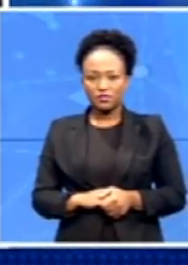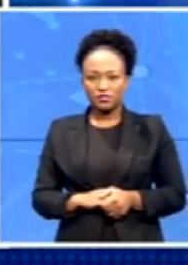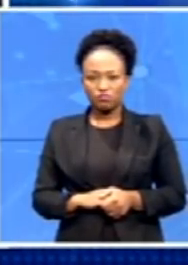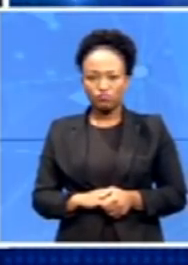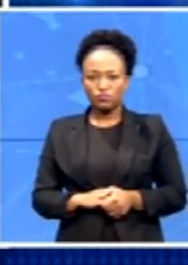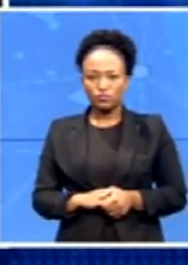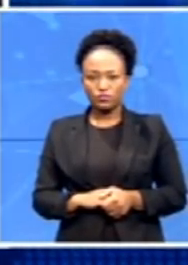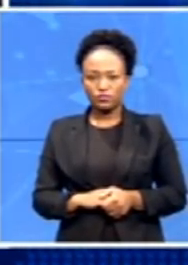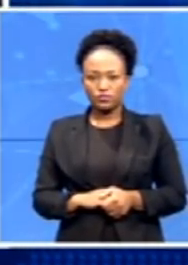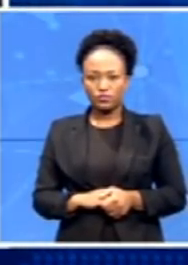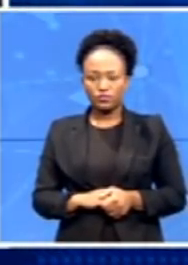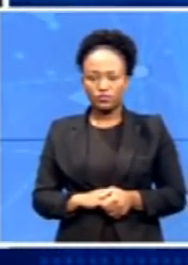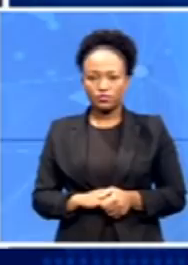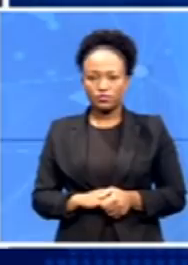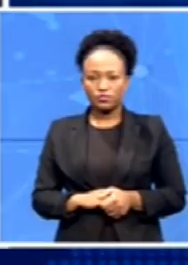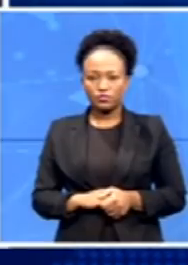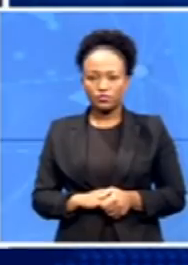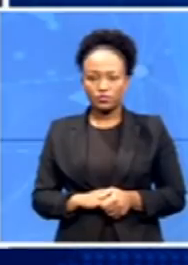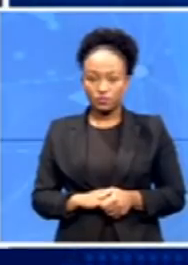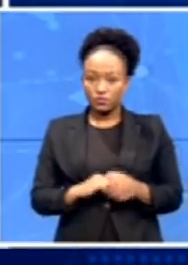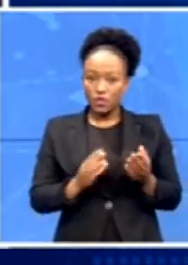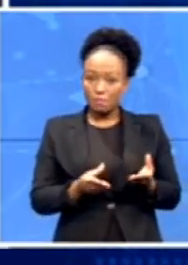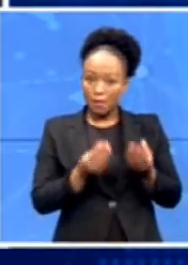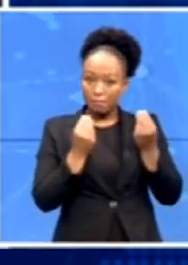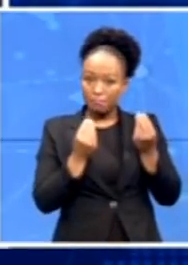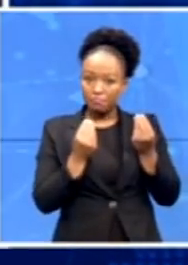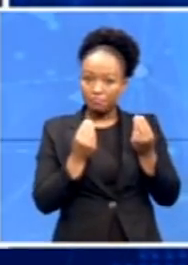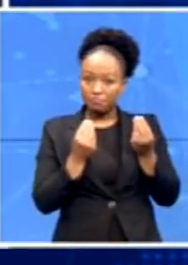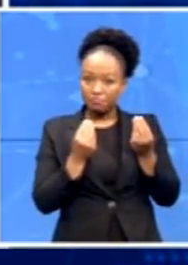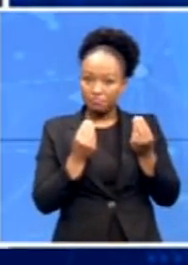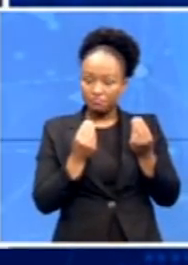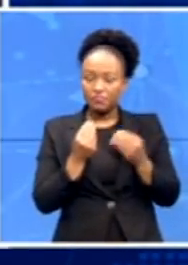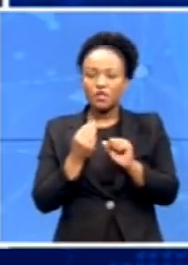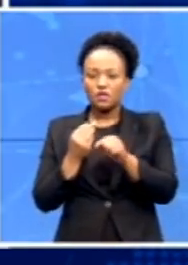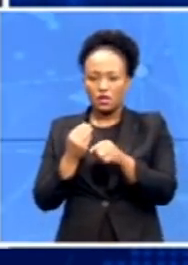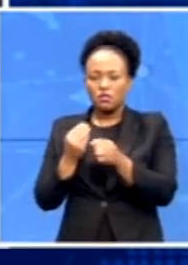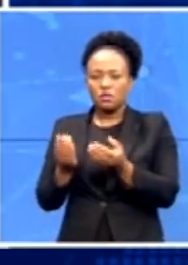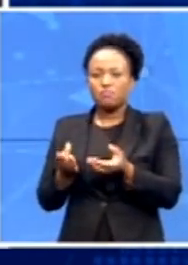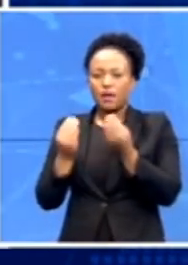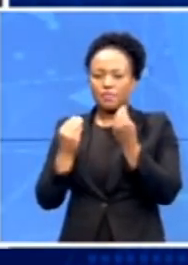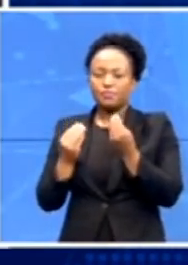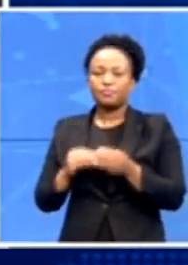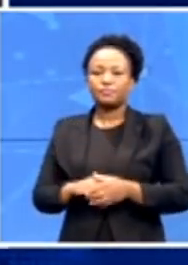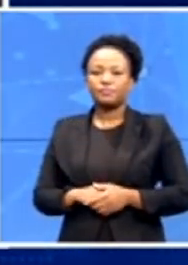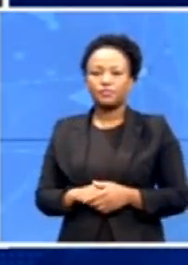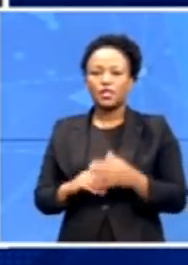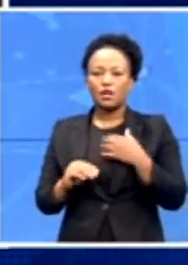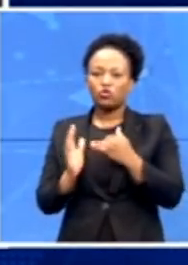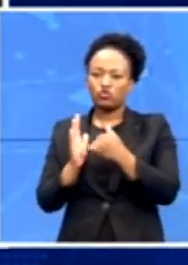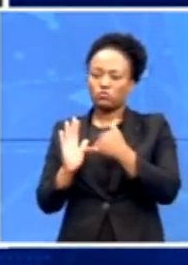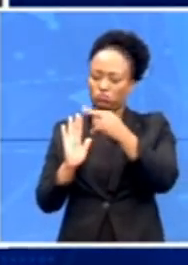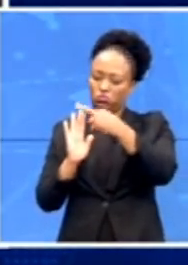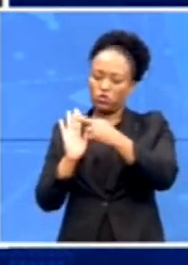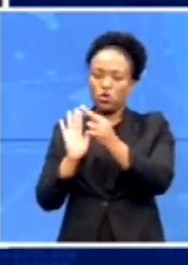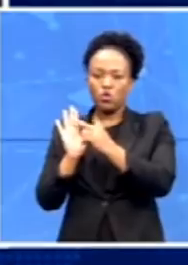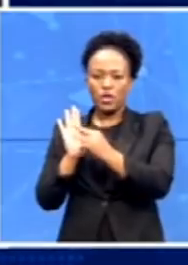Have you got it, Ms. Jacobus? Yes, Council, I'm just reading through it. Just page, let me see. Paragraph 13.